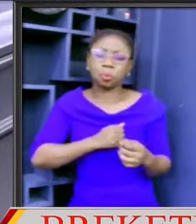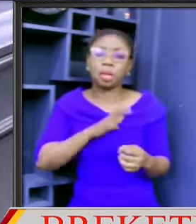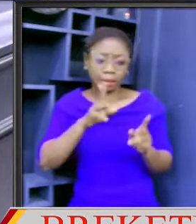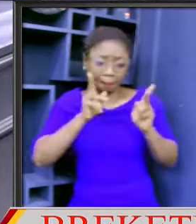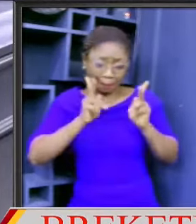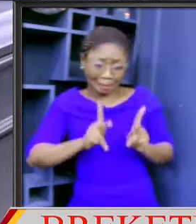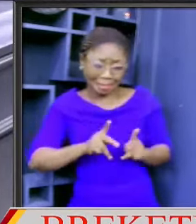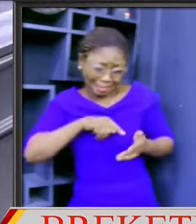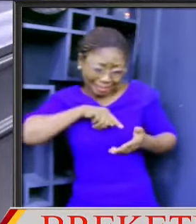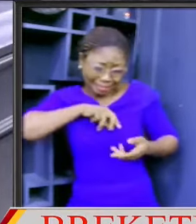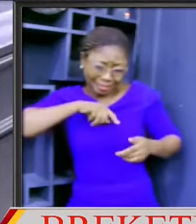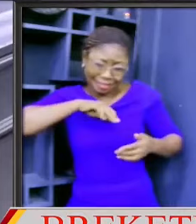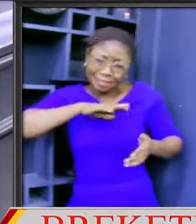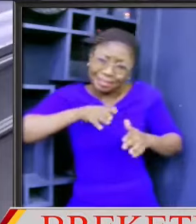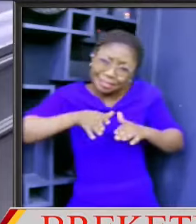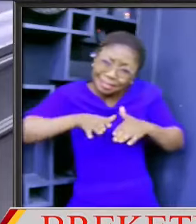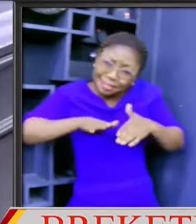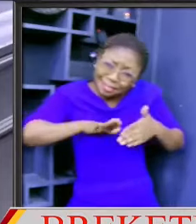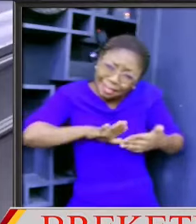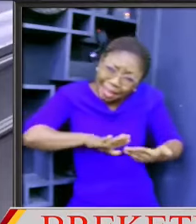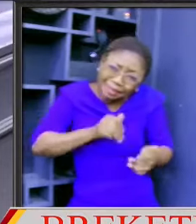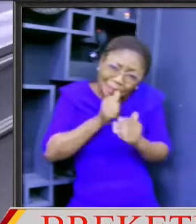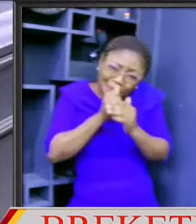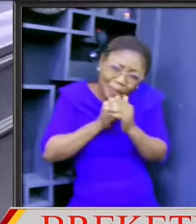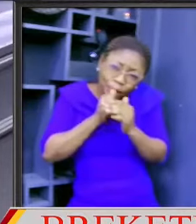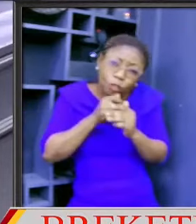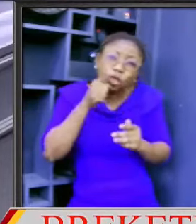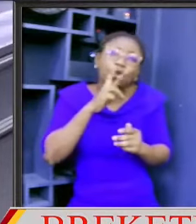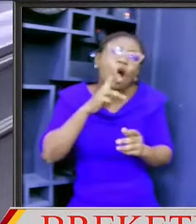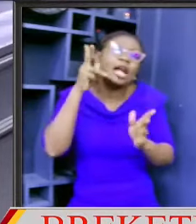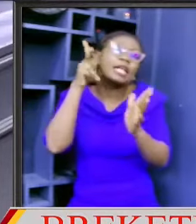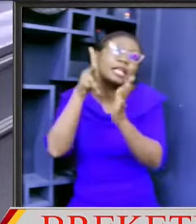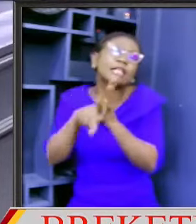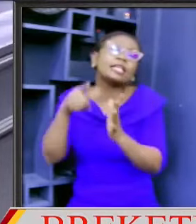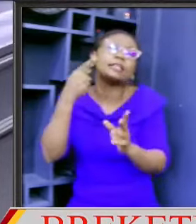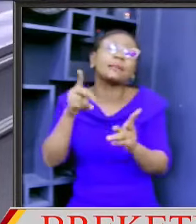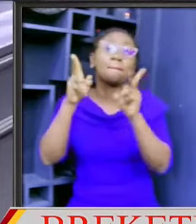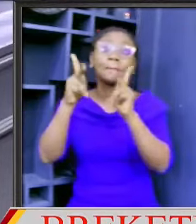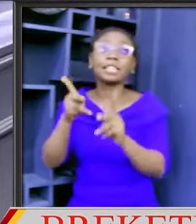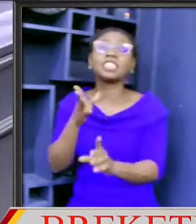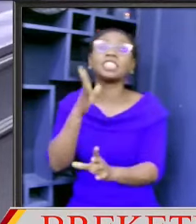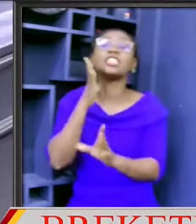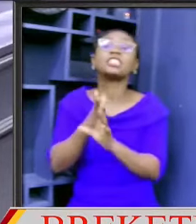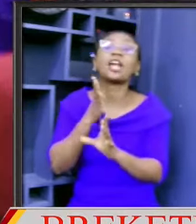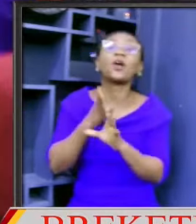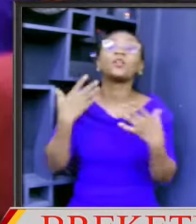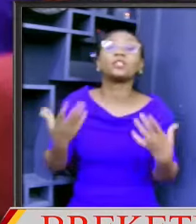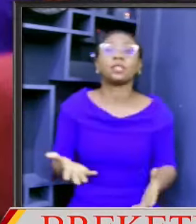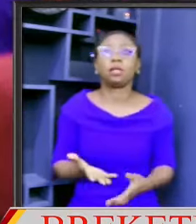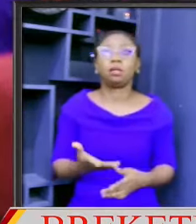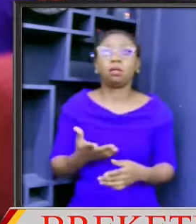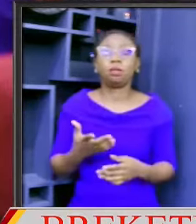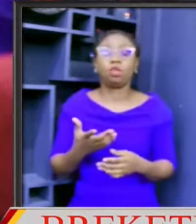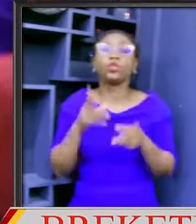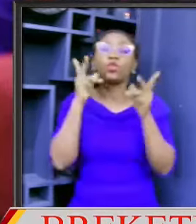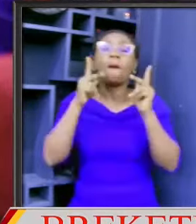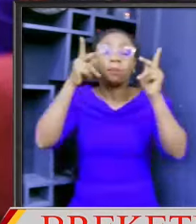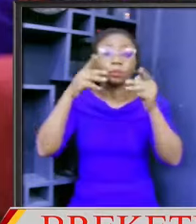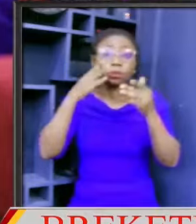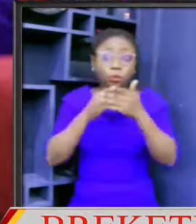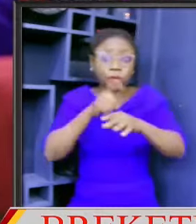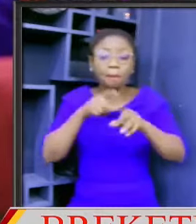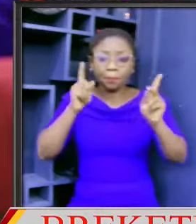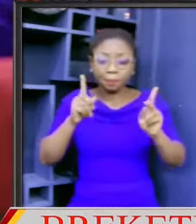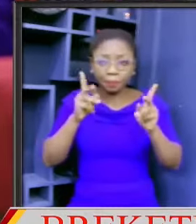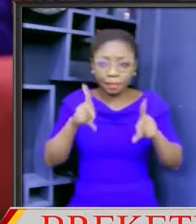you are killing the person psychologically. Yes, sir. So sometimes somebody needs to come and jack her up. Yes, sir. If battery